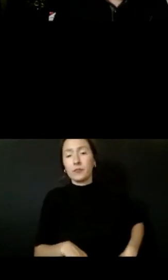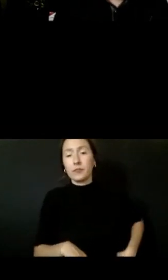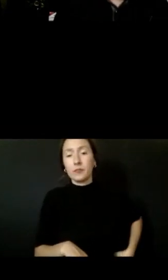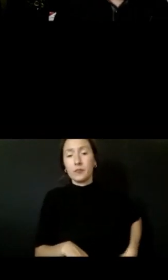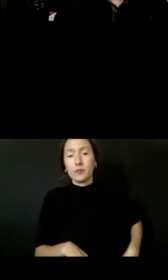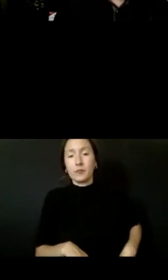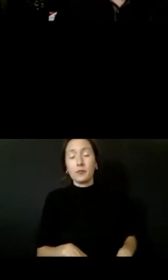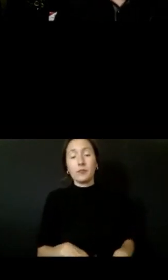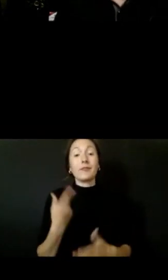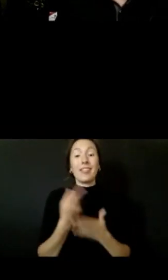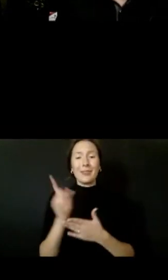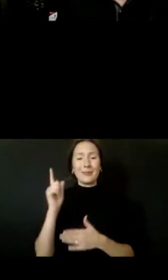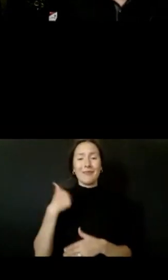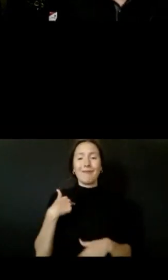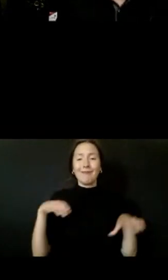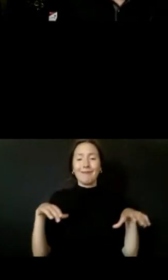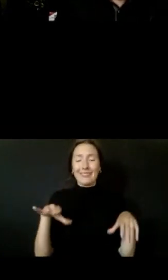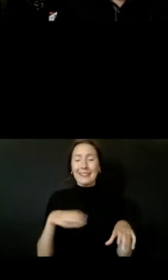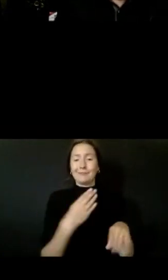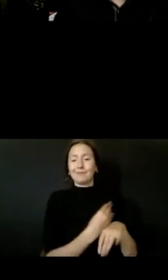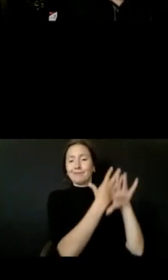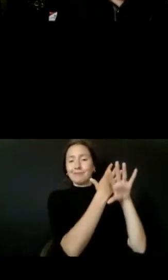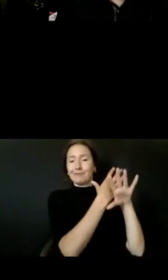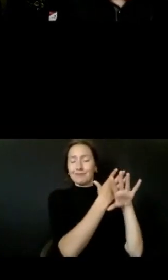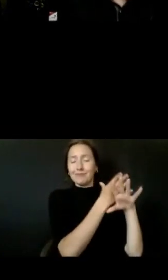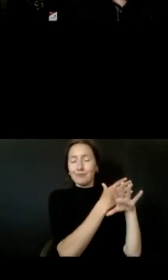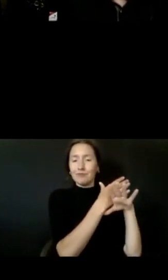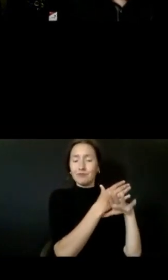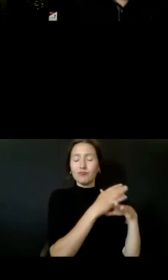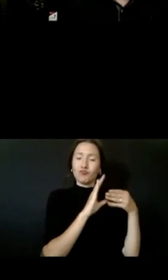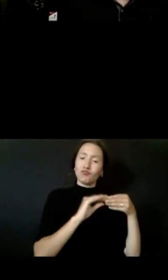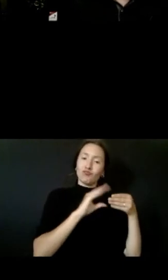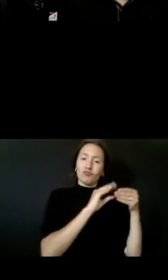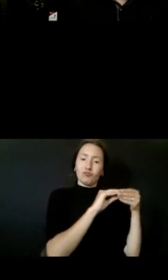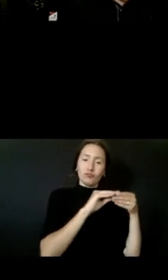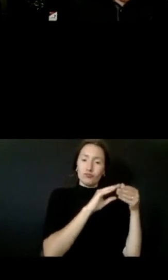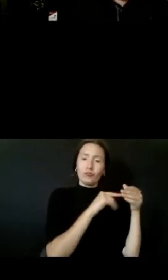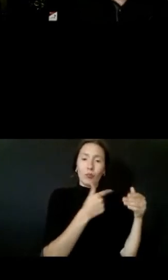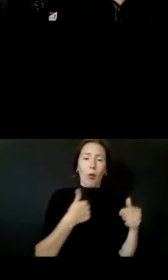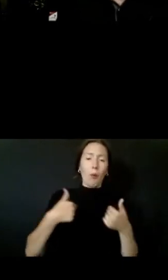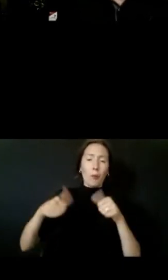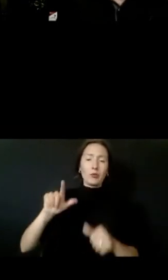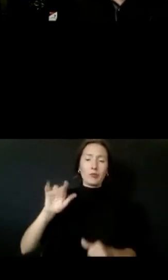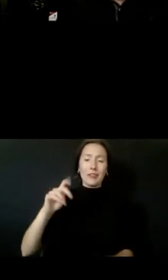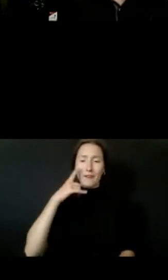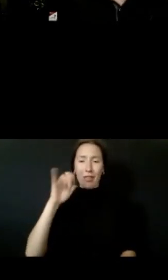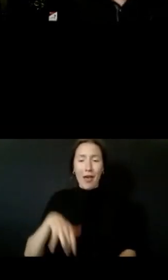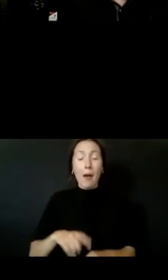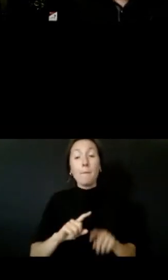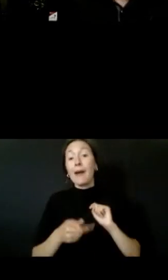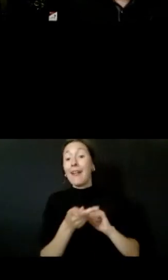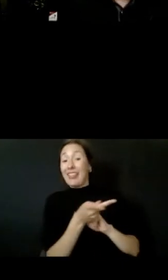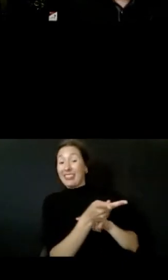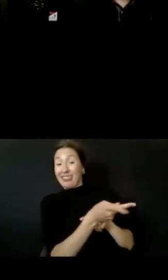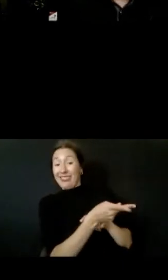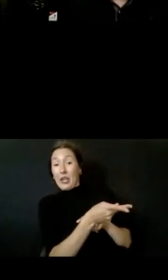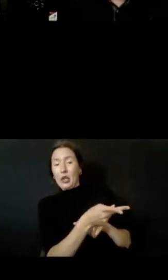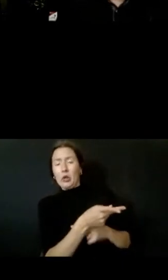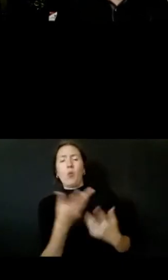Margaret are founders of, and just so you know, I posted earlier a link to